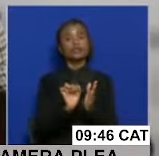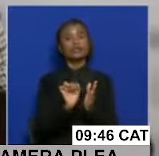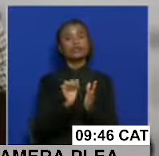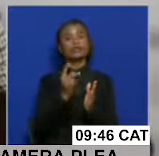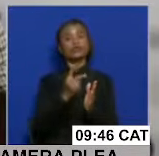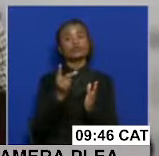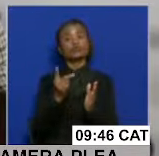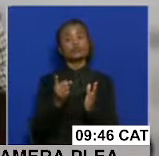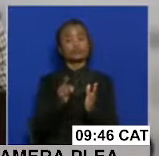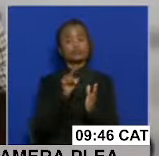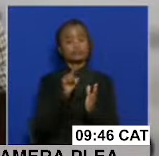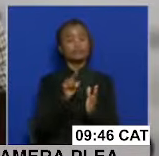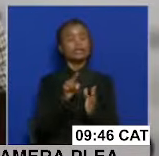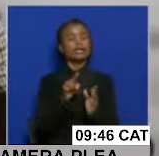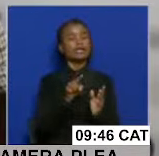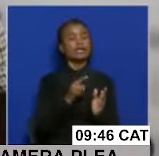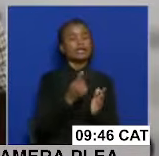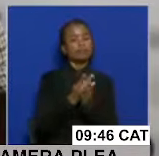commission?